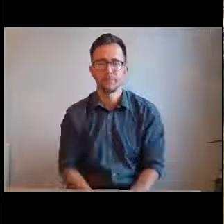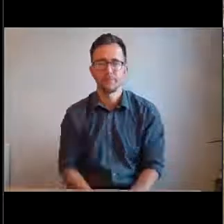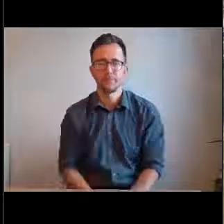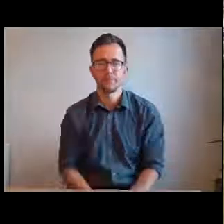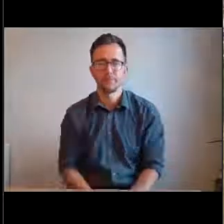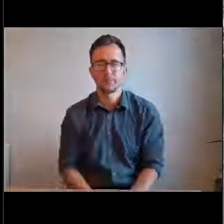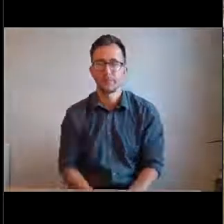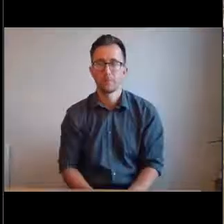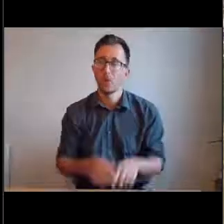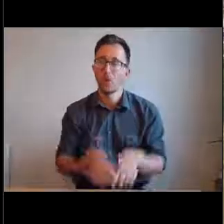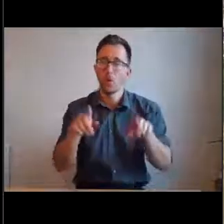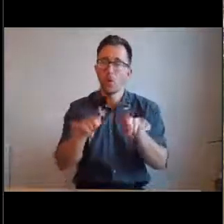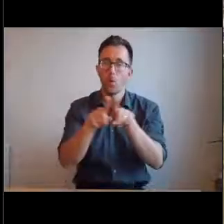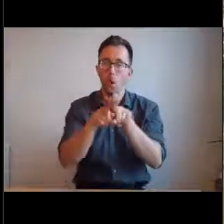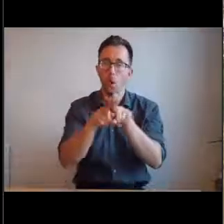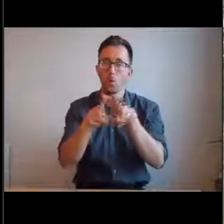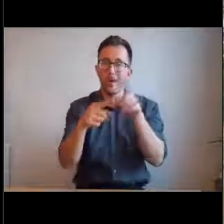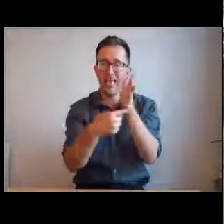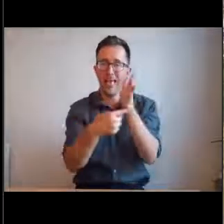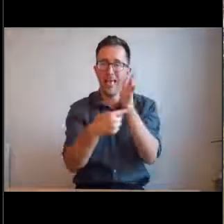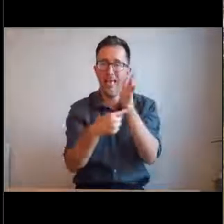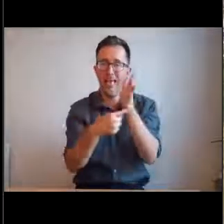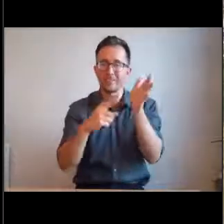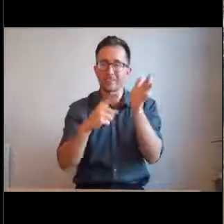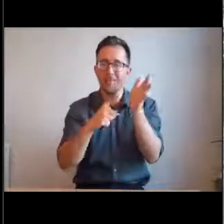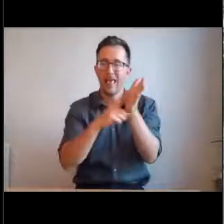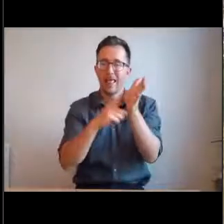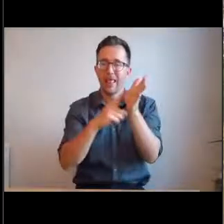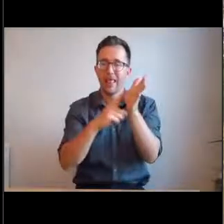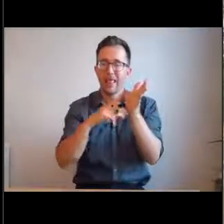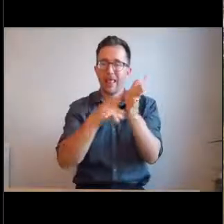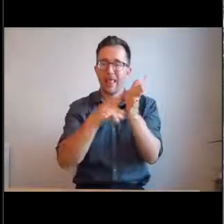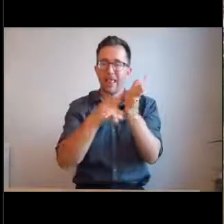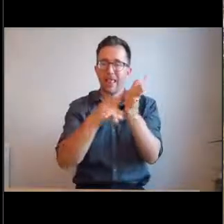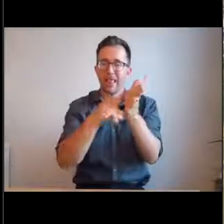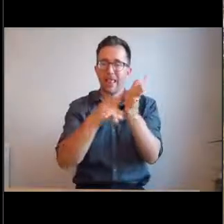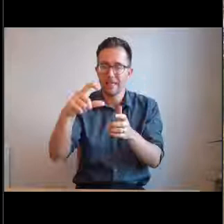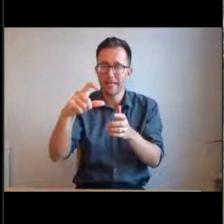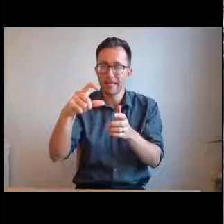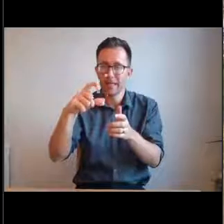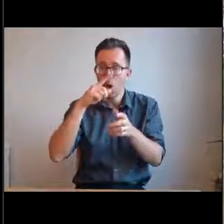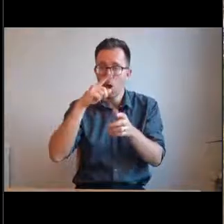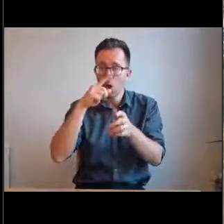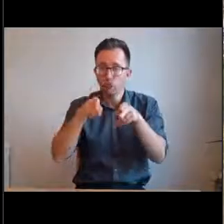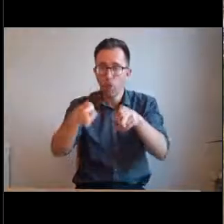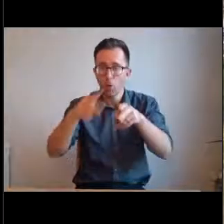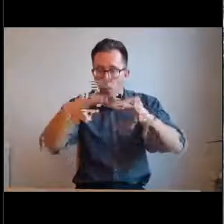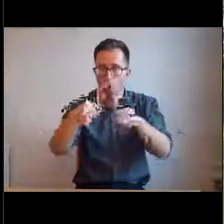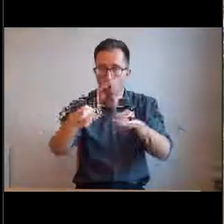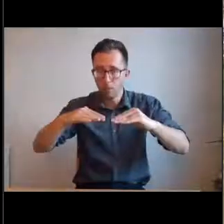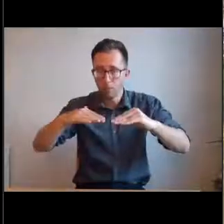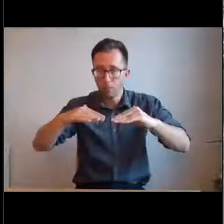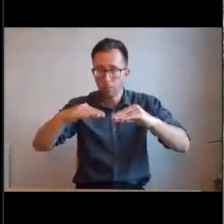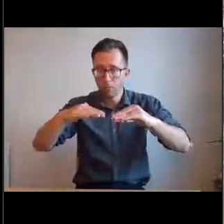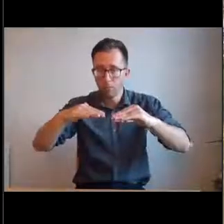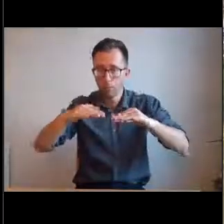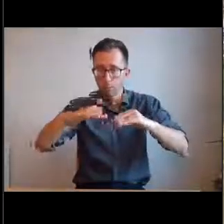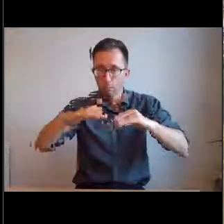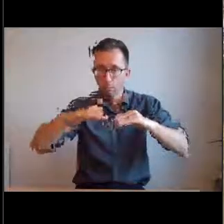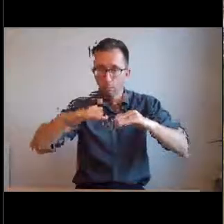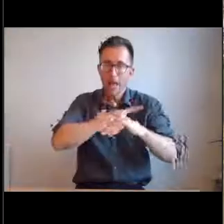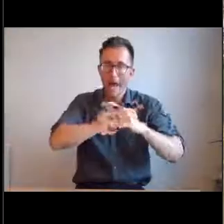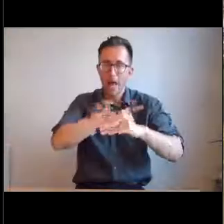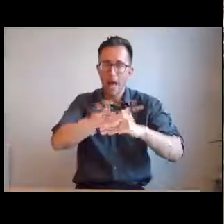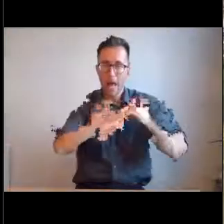We're also proposing that Lower Thames Crossing will be raised south of Thong Lane Green Bridge to improve driver visibility. This is shown as point